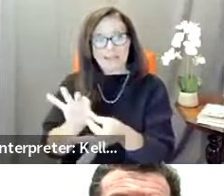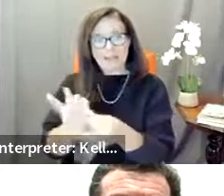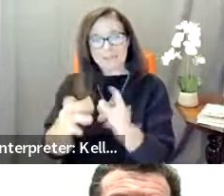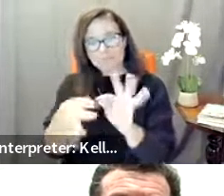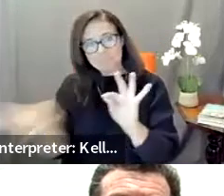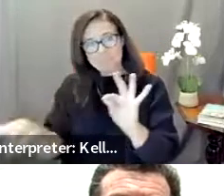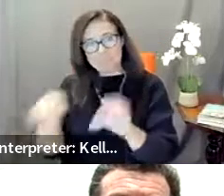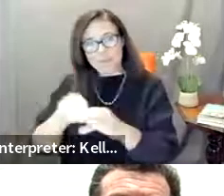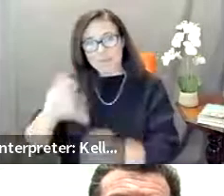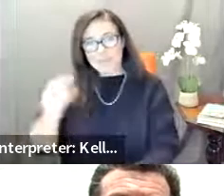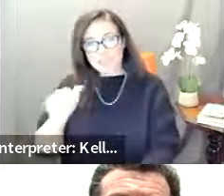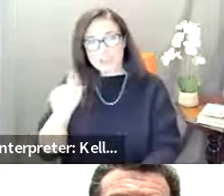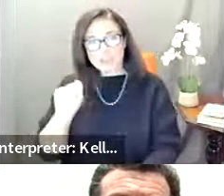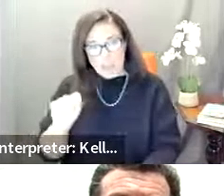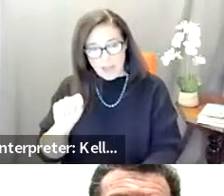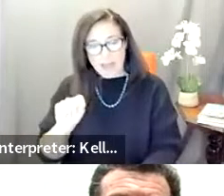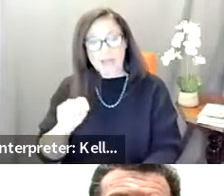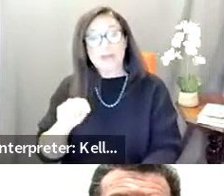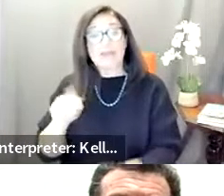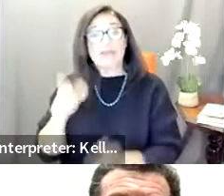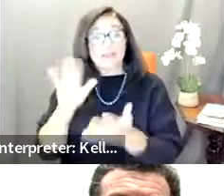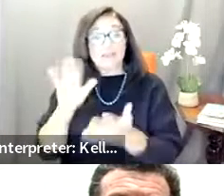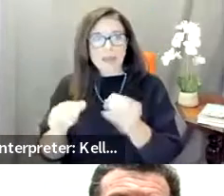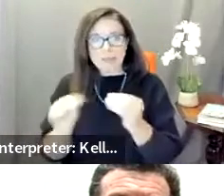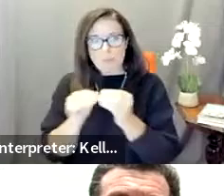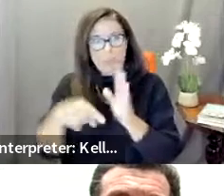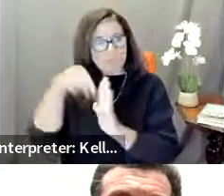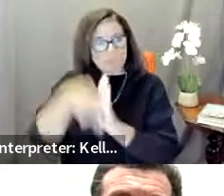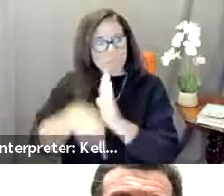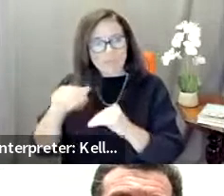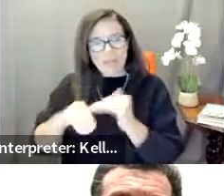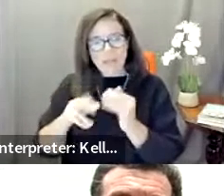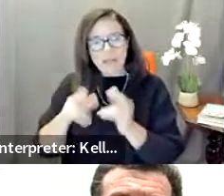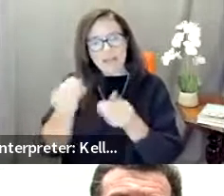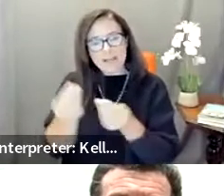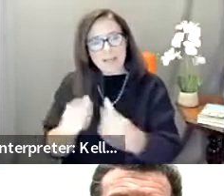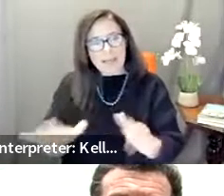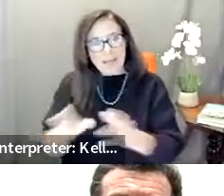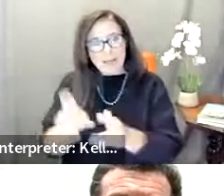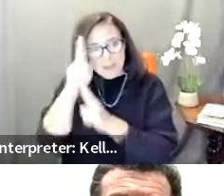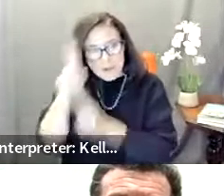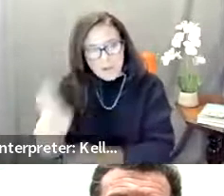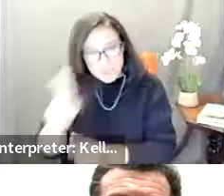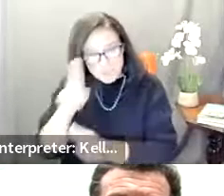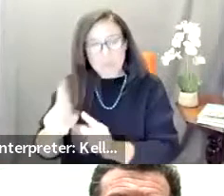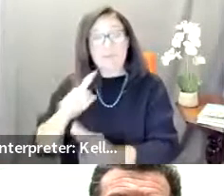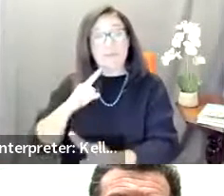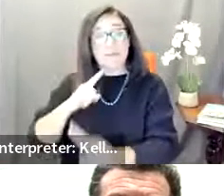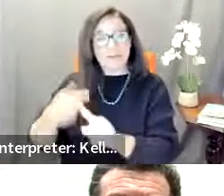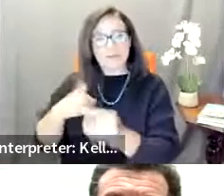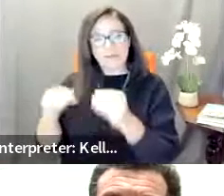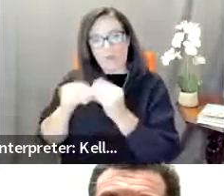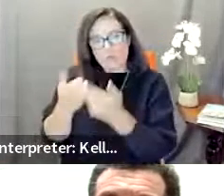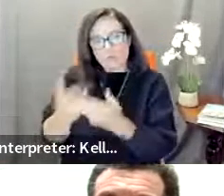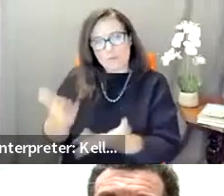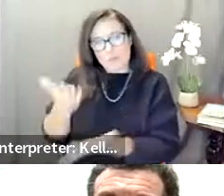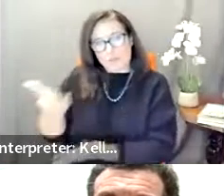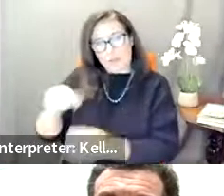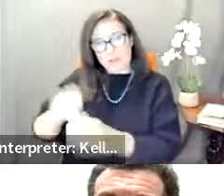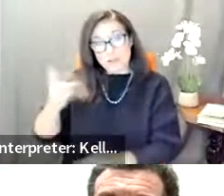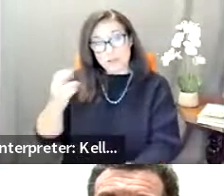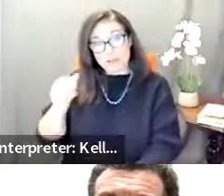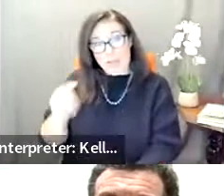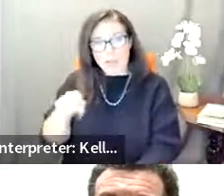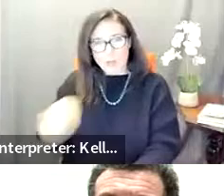land acknowledgement. We will also provide another resource in the chat for you to take a look at. So